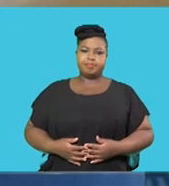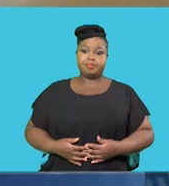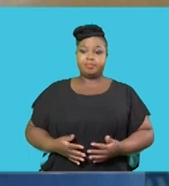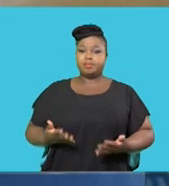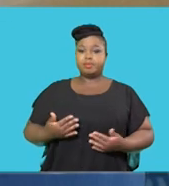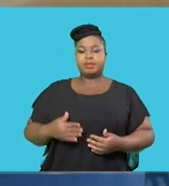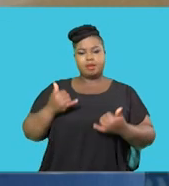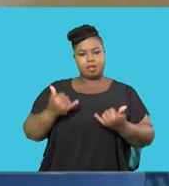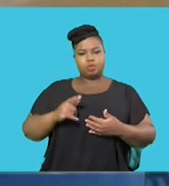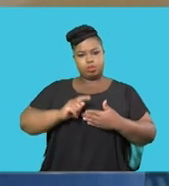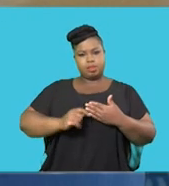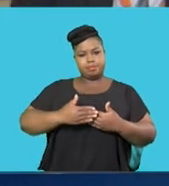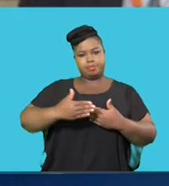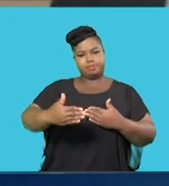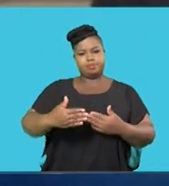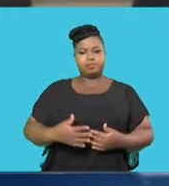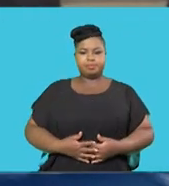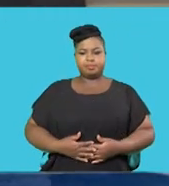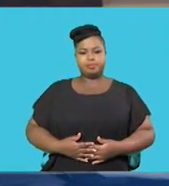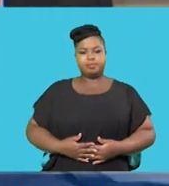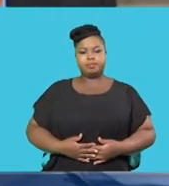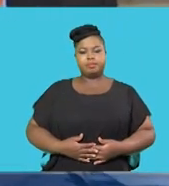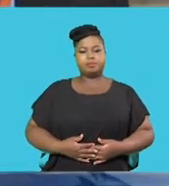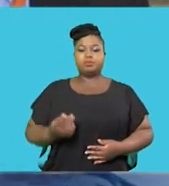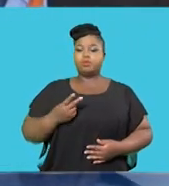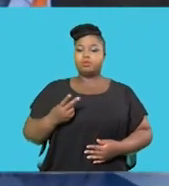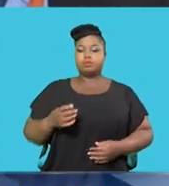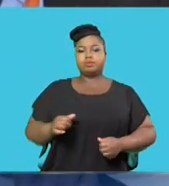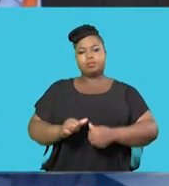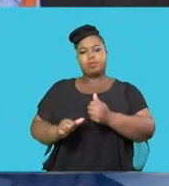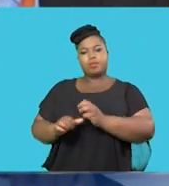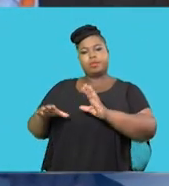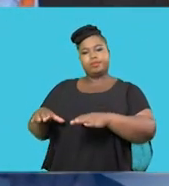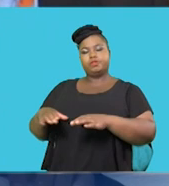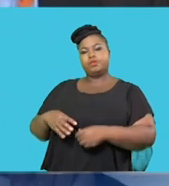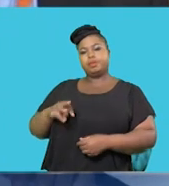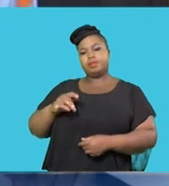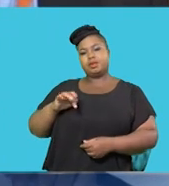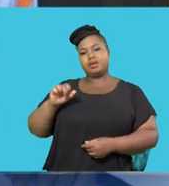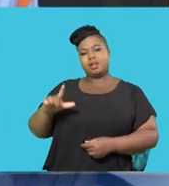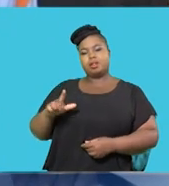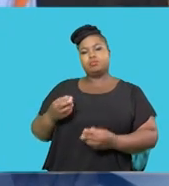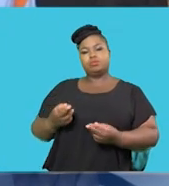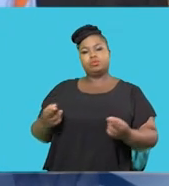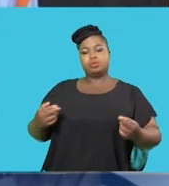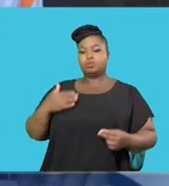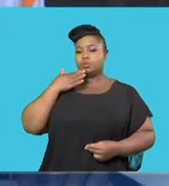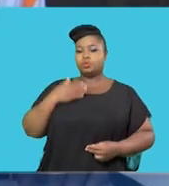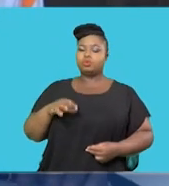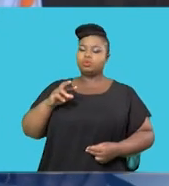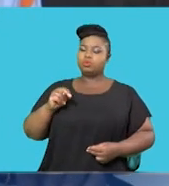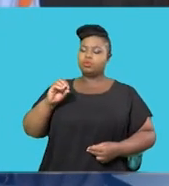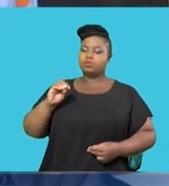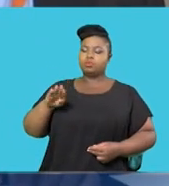the medium to short term. Kusenjalo iphini likangqongqoshe wezombuya phansi namandla nobuhle enkabani uthi